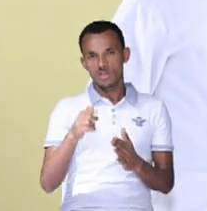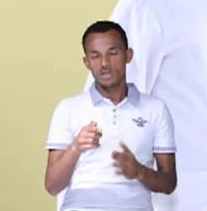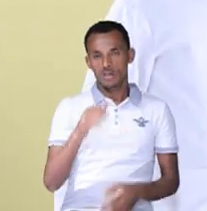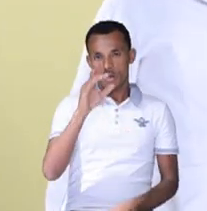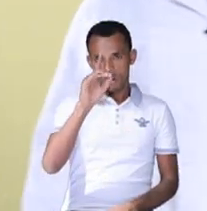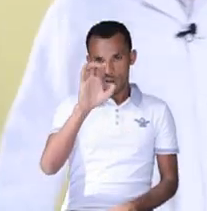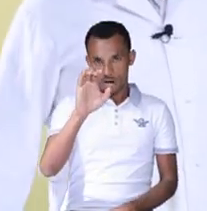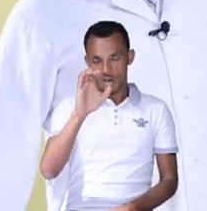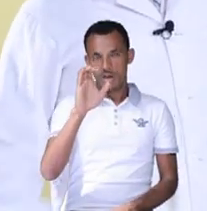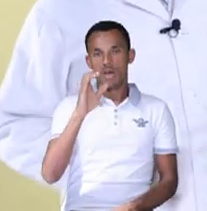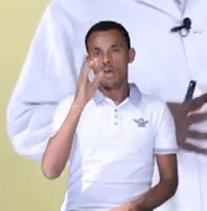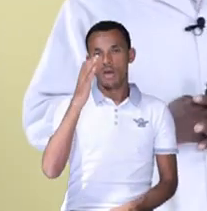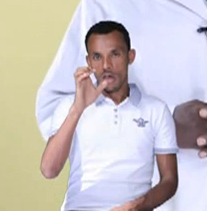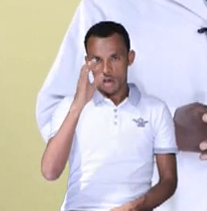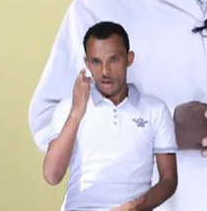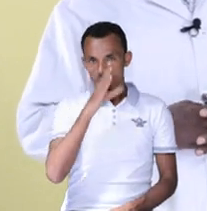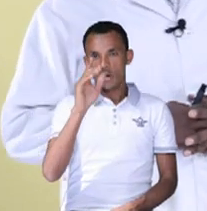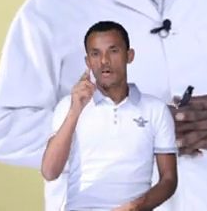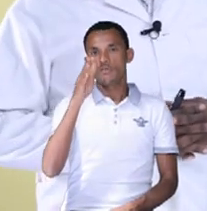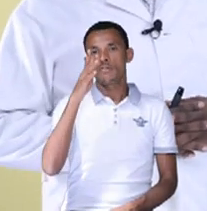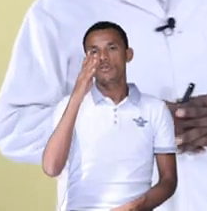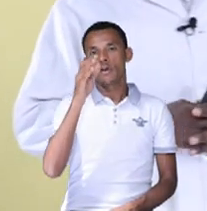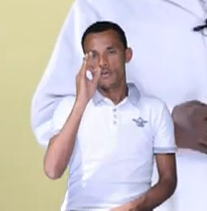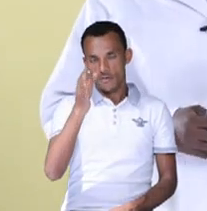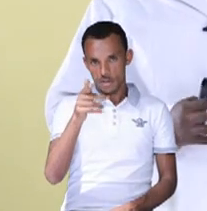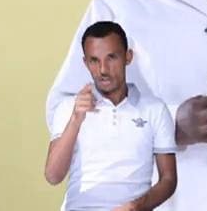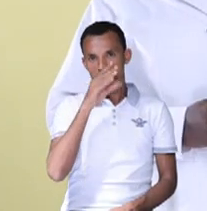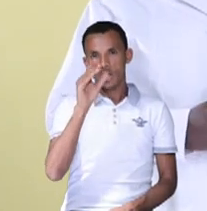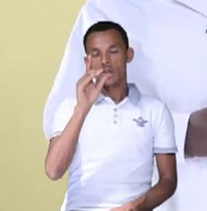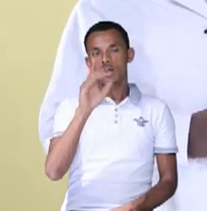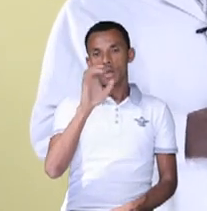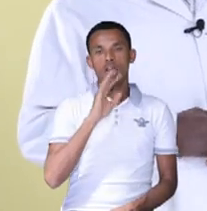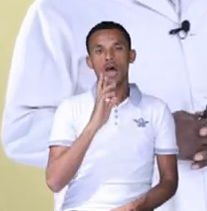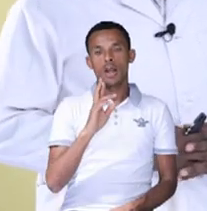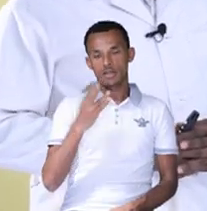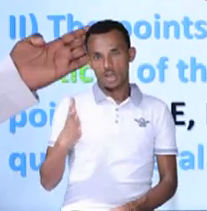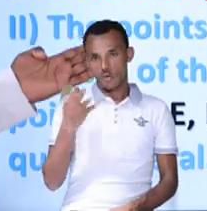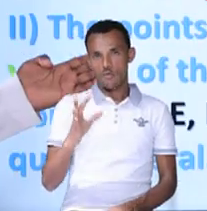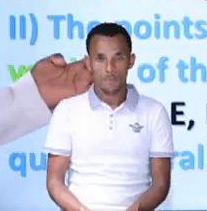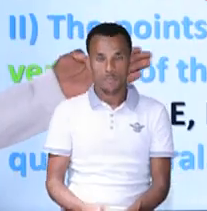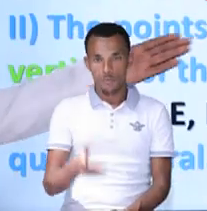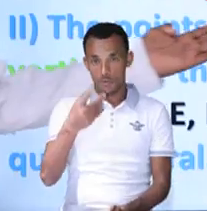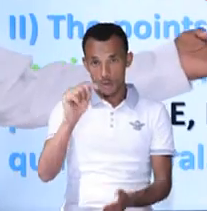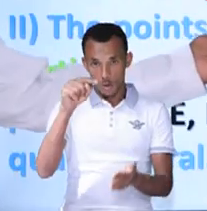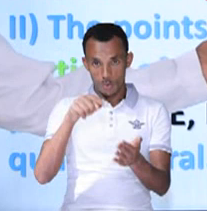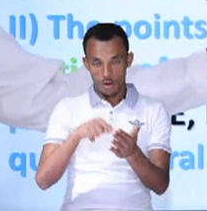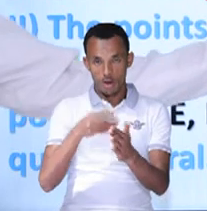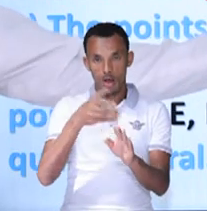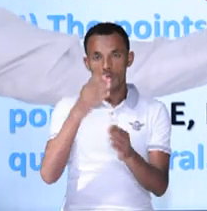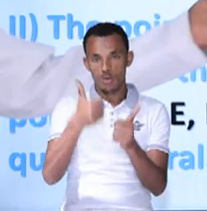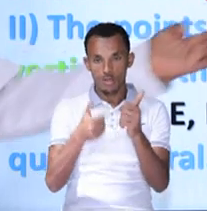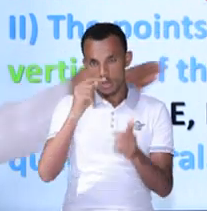DE, EF, FG and GD are the side of a quadrilateral. The point at which